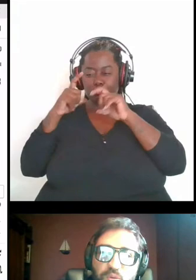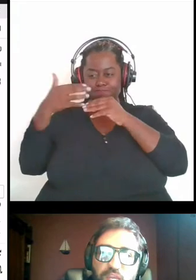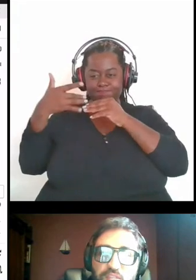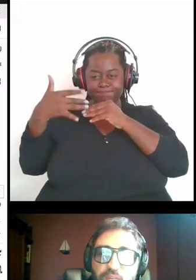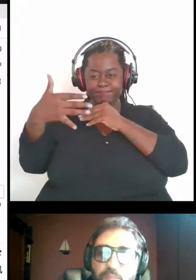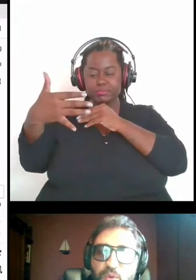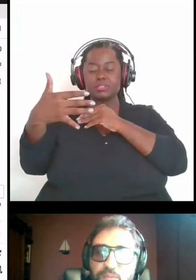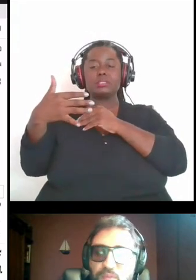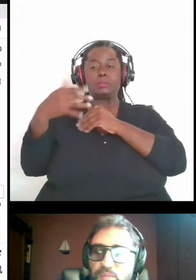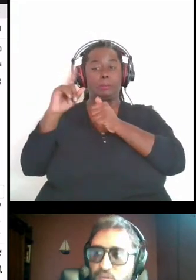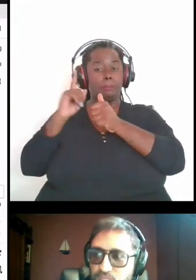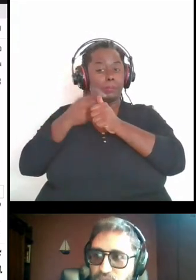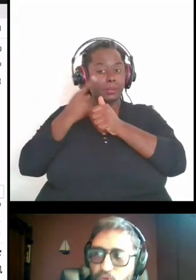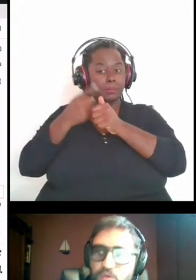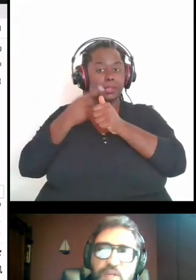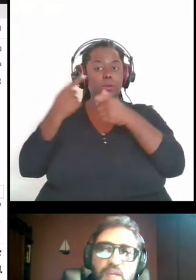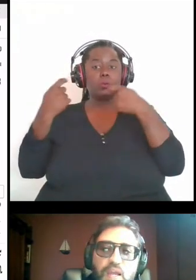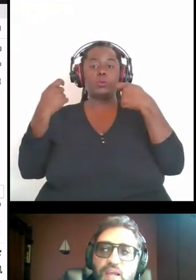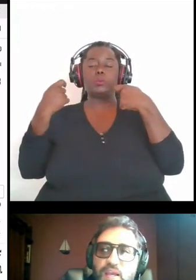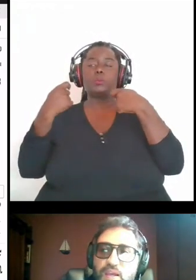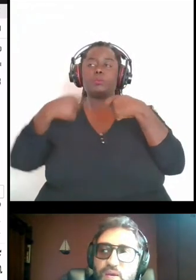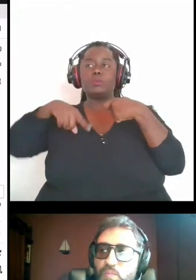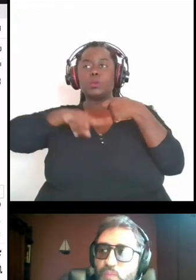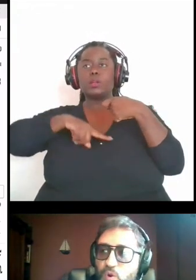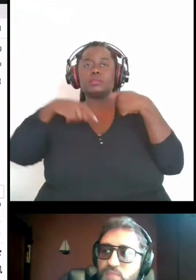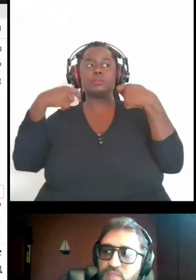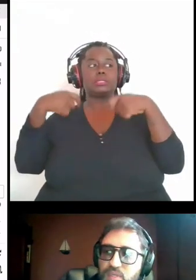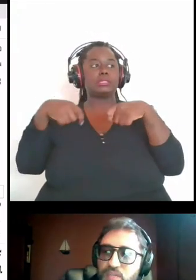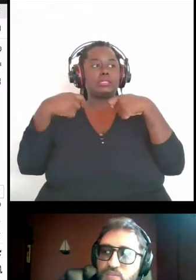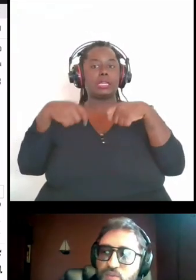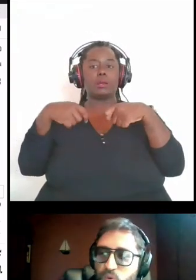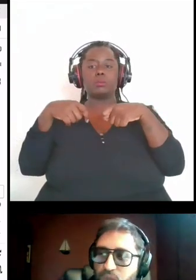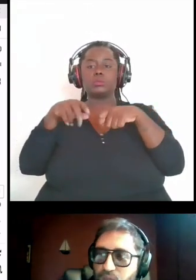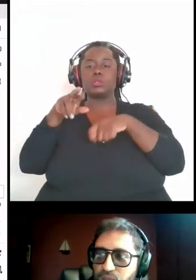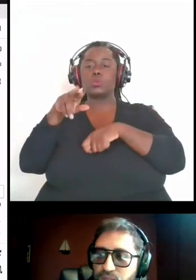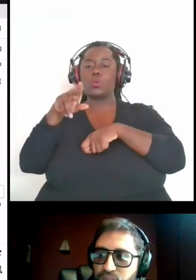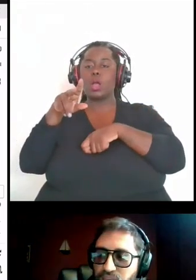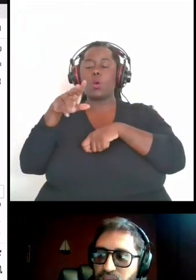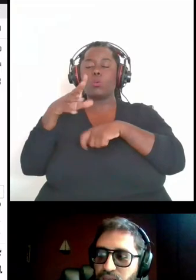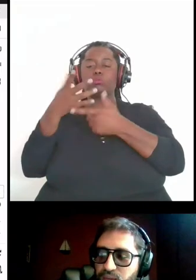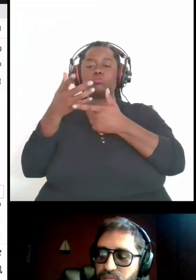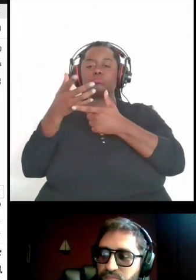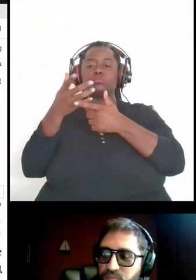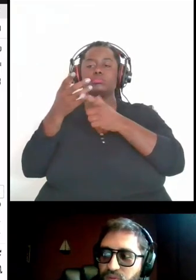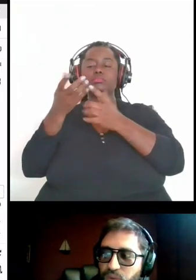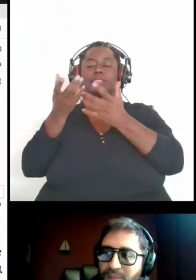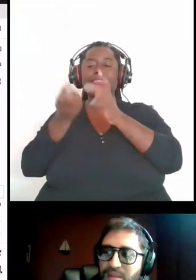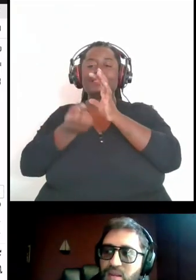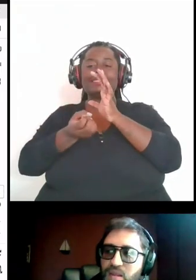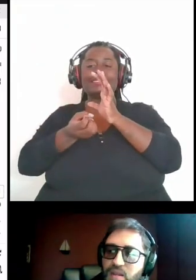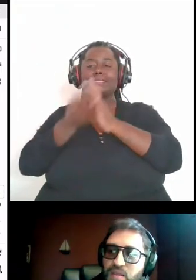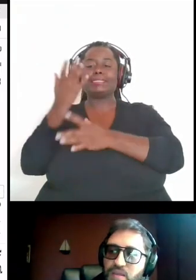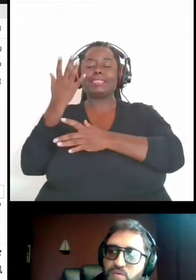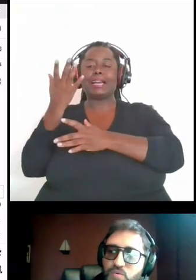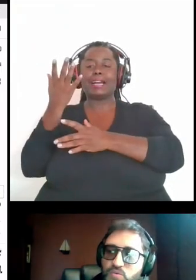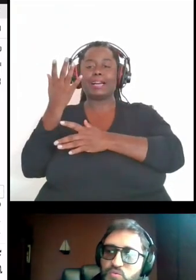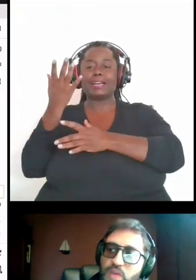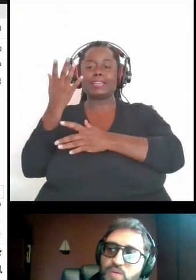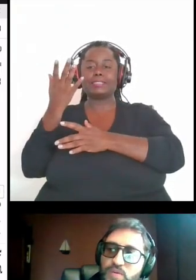to generate a minority prompt